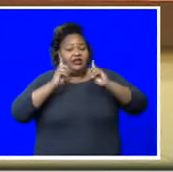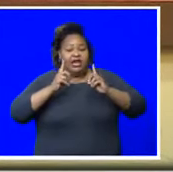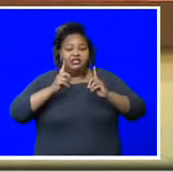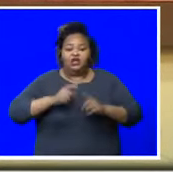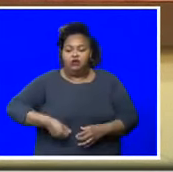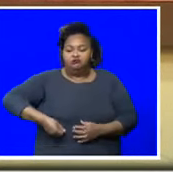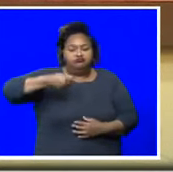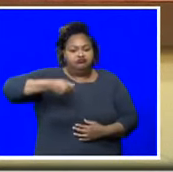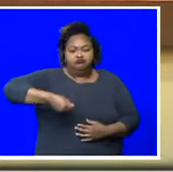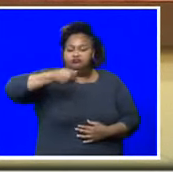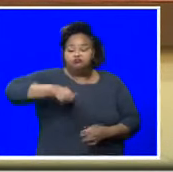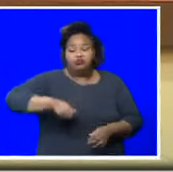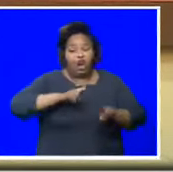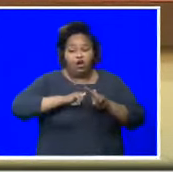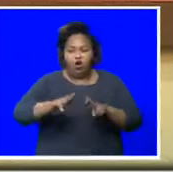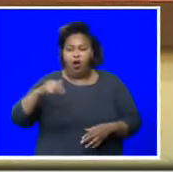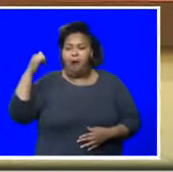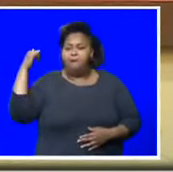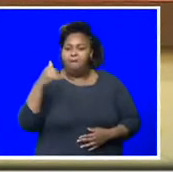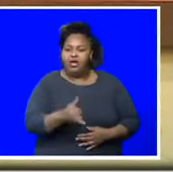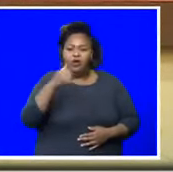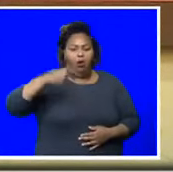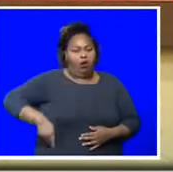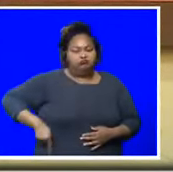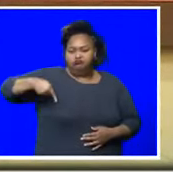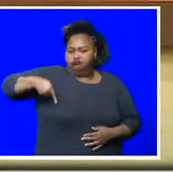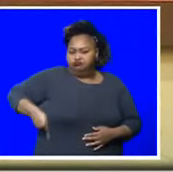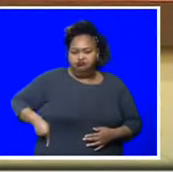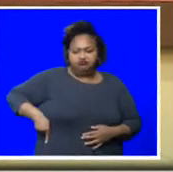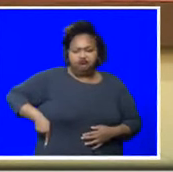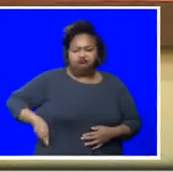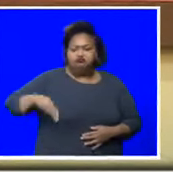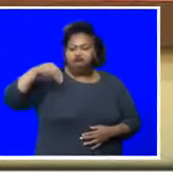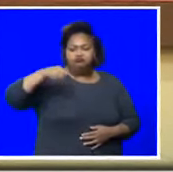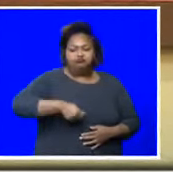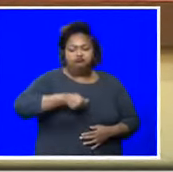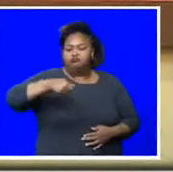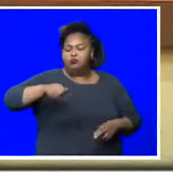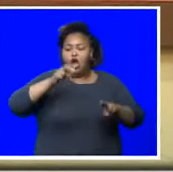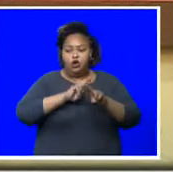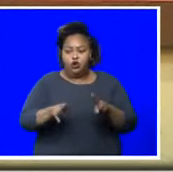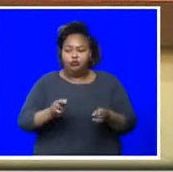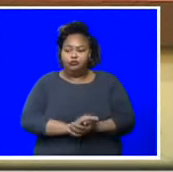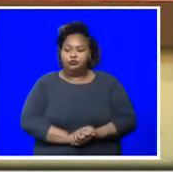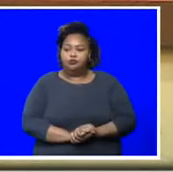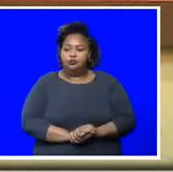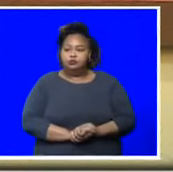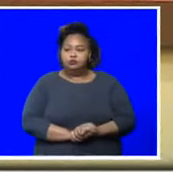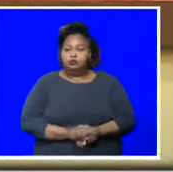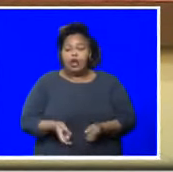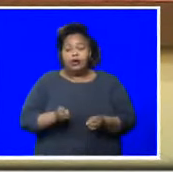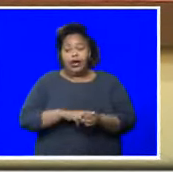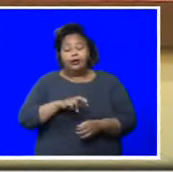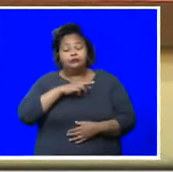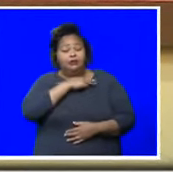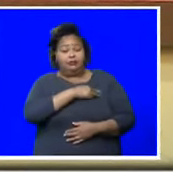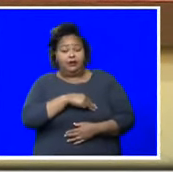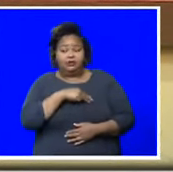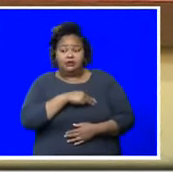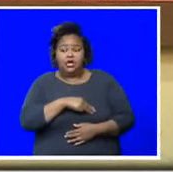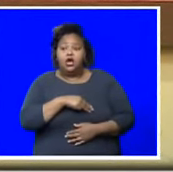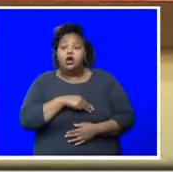tindzawo tekutijabulisa. Sicela kakhulu bosomabhizinisi bacinise indzaba yesecurity kuhlolisisa ukuthi bantu abangena